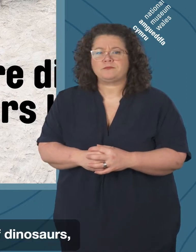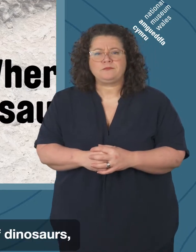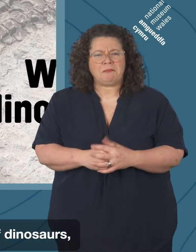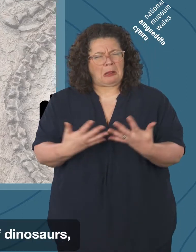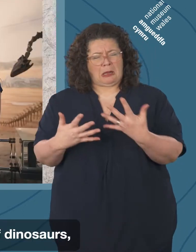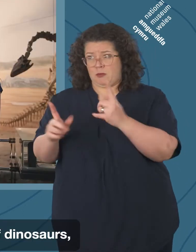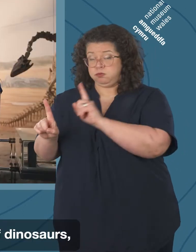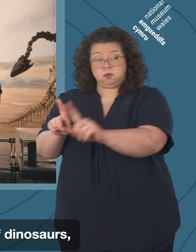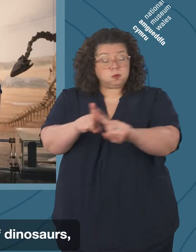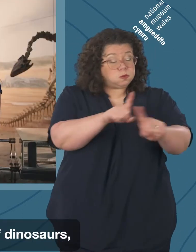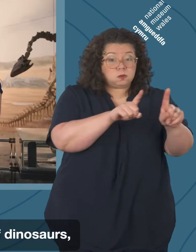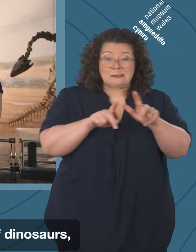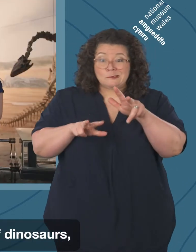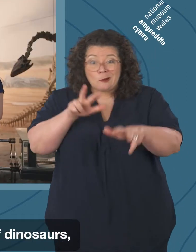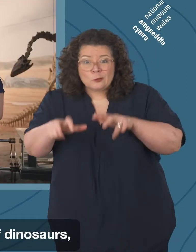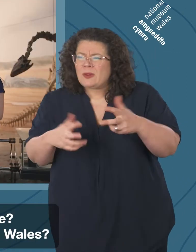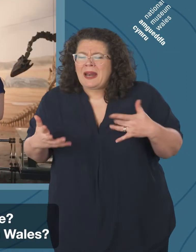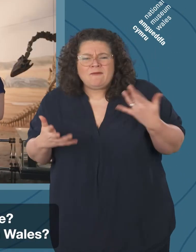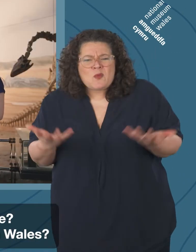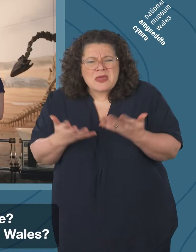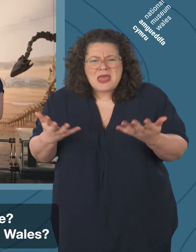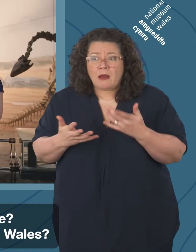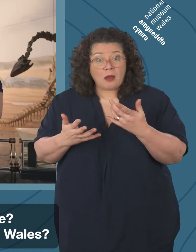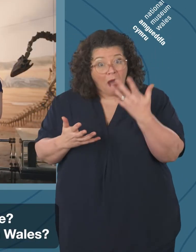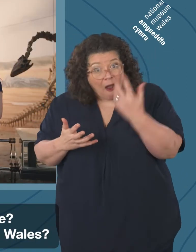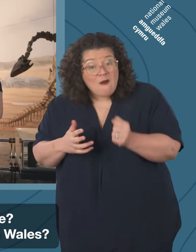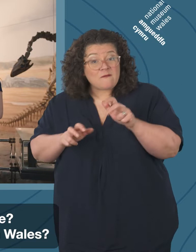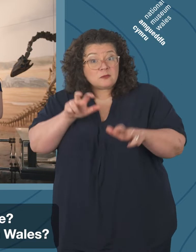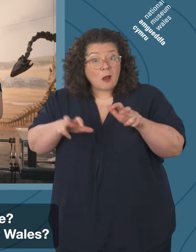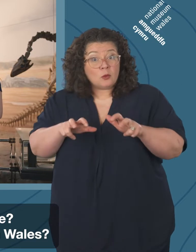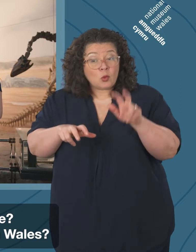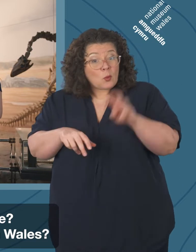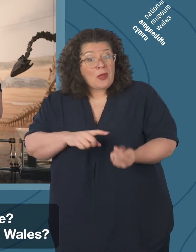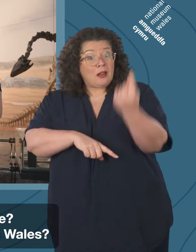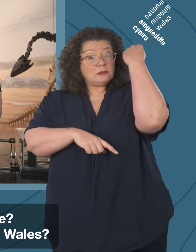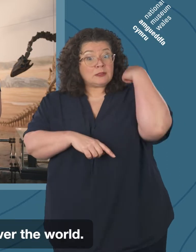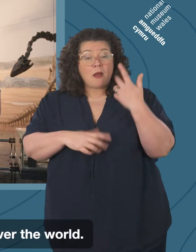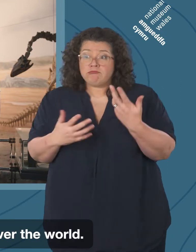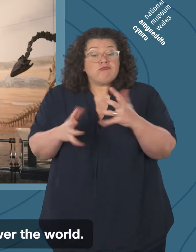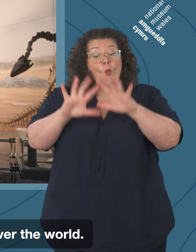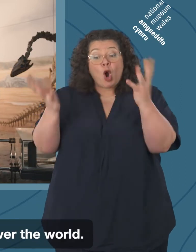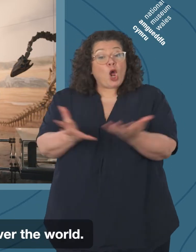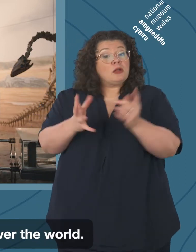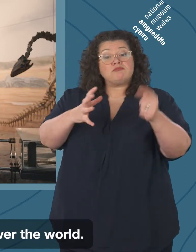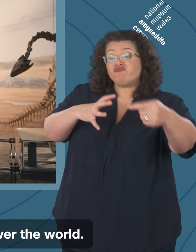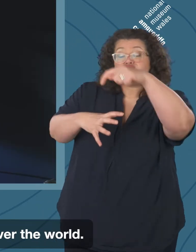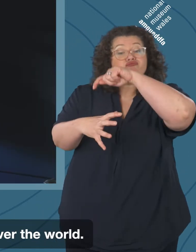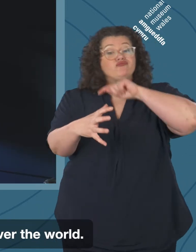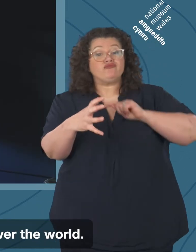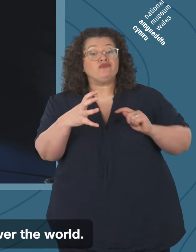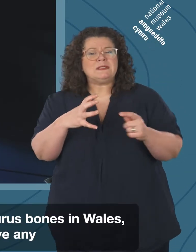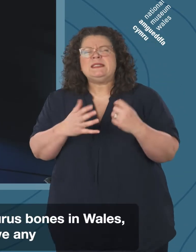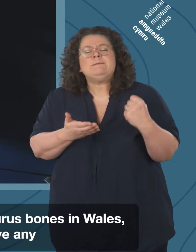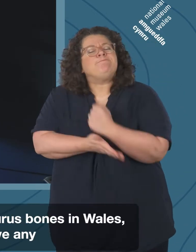With such a huge variety of dinosaurs, where did they live? Were there dinosaurs in Wales? Dinosaurs can be found all over the